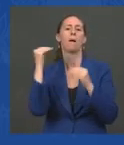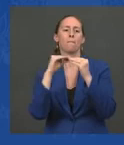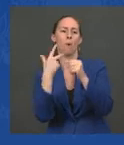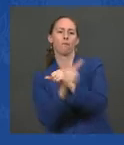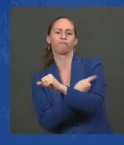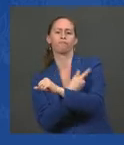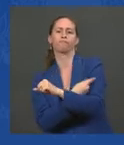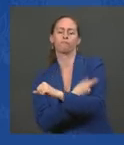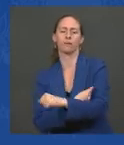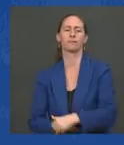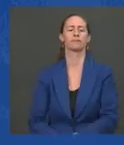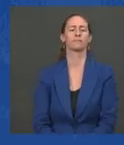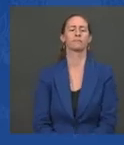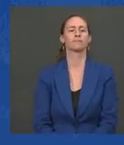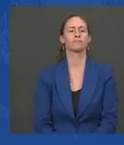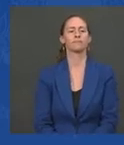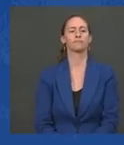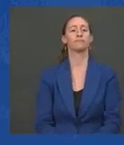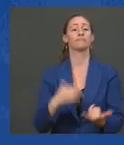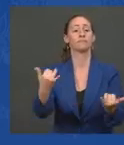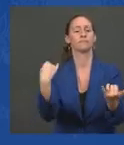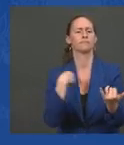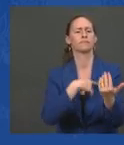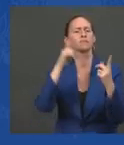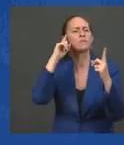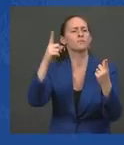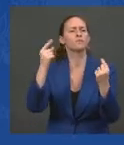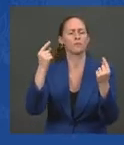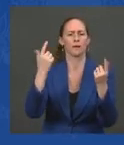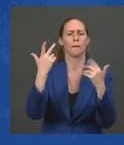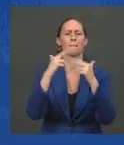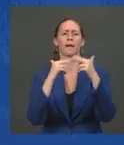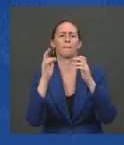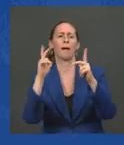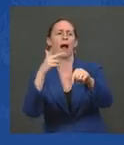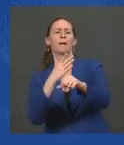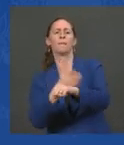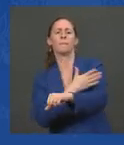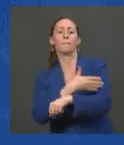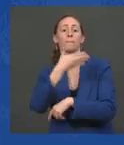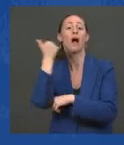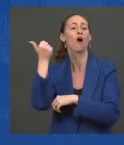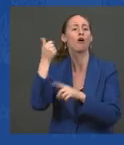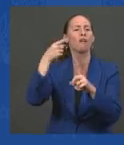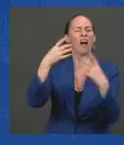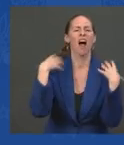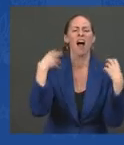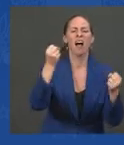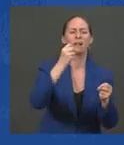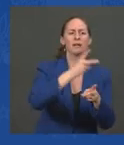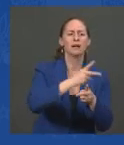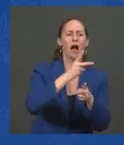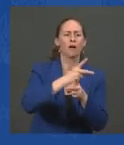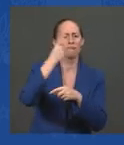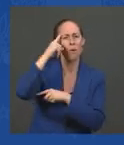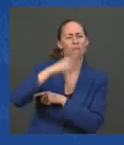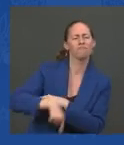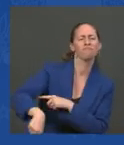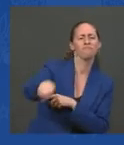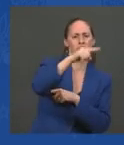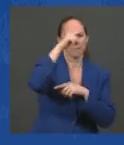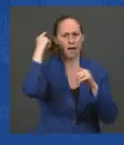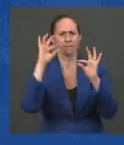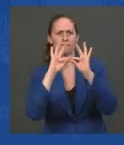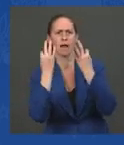Affordable Care Act to extend coverage to lower health care costs for millions of black families. We're also working to lower